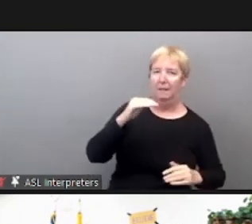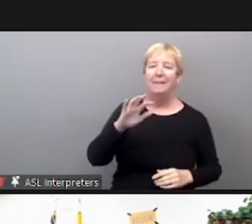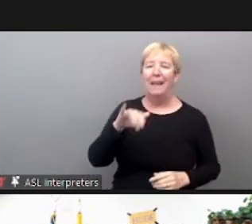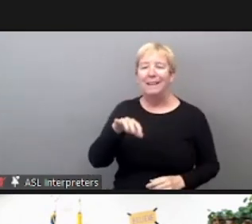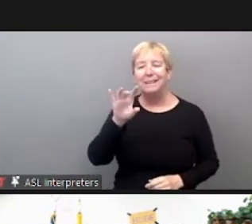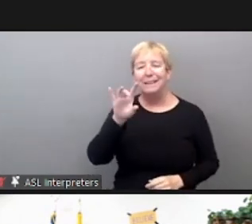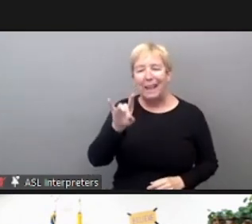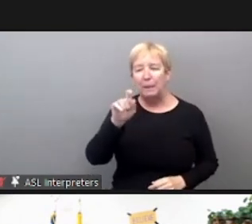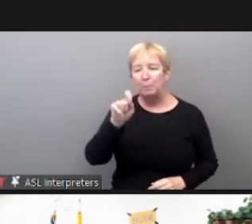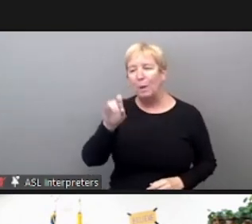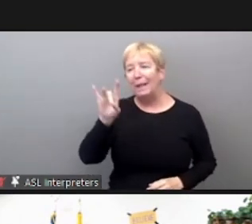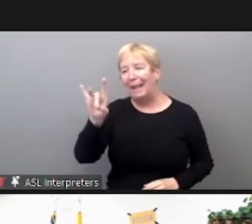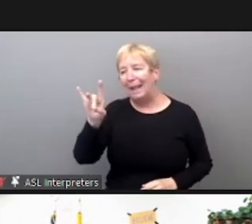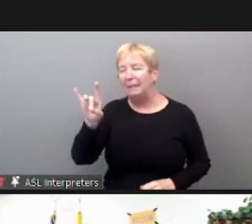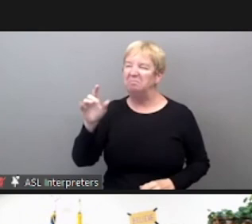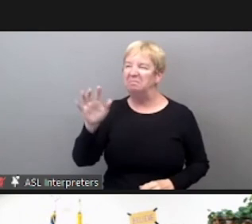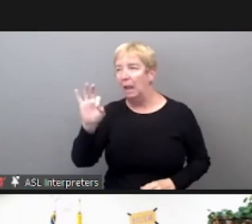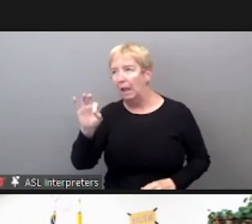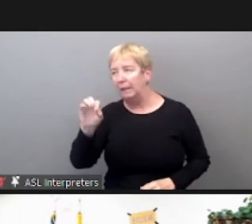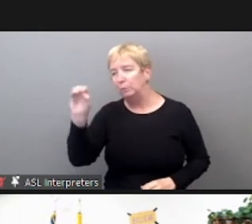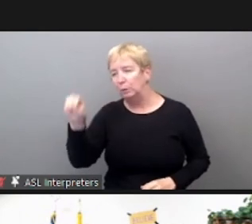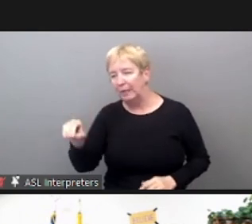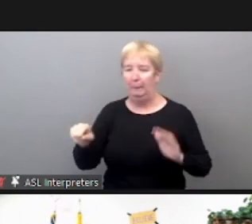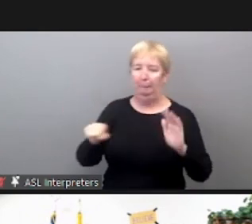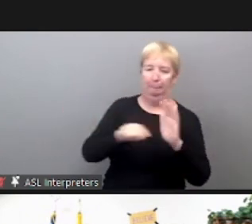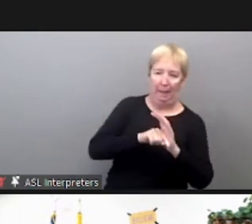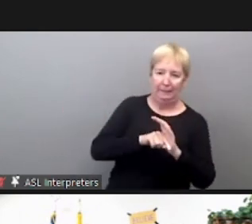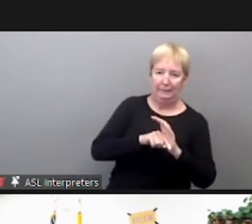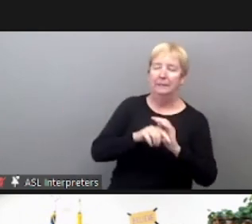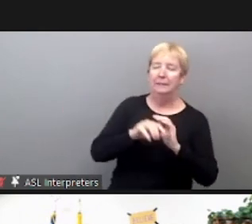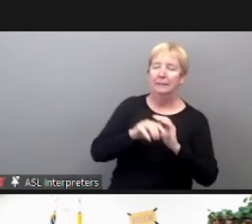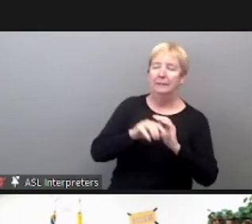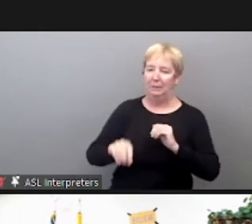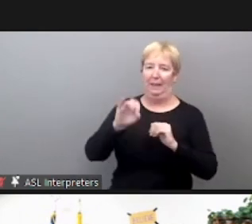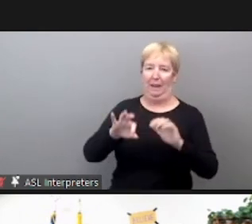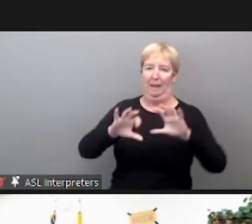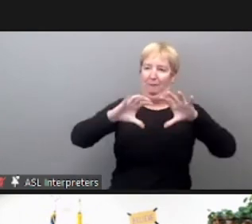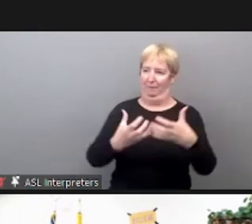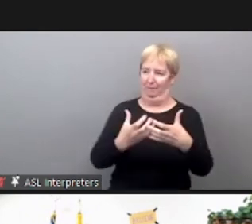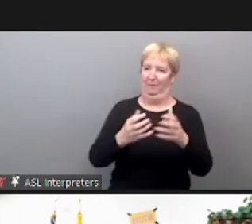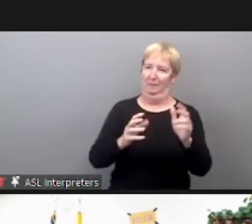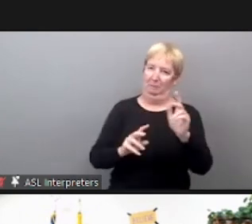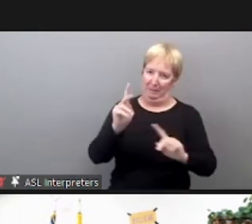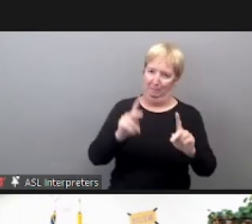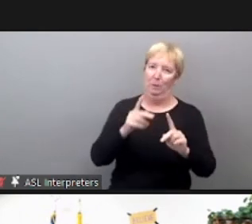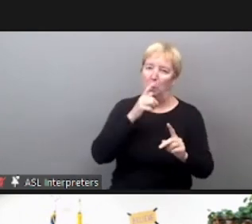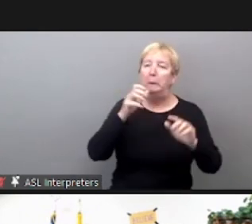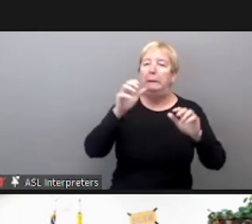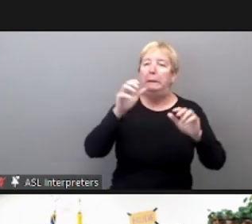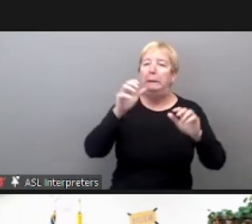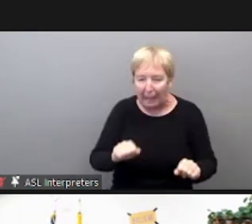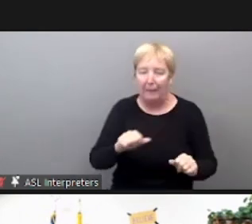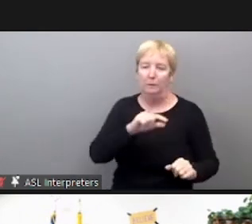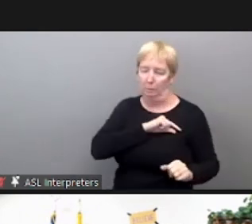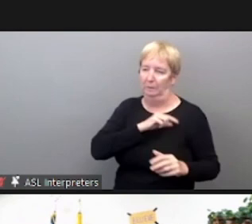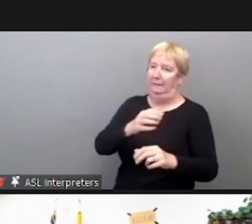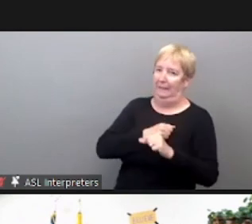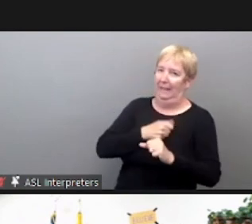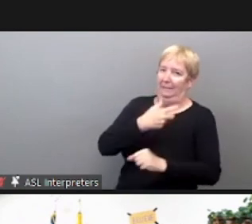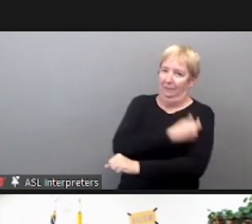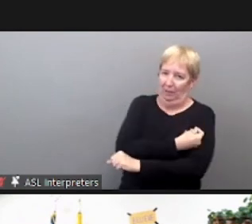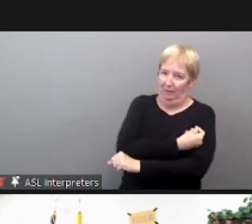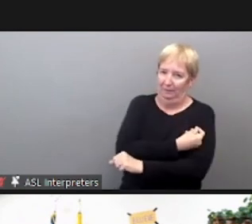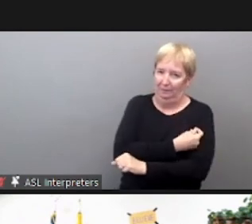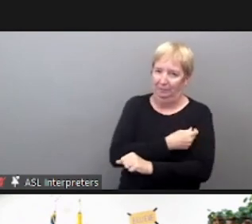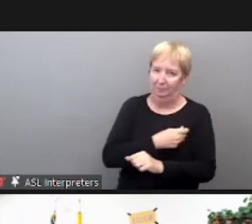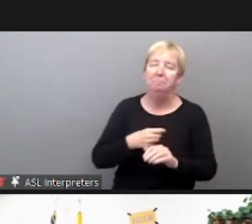8.89% minus the percent of the population who actually could get the doses. So ideally, like, everyone would